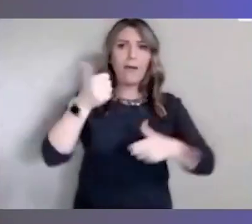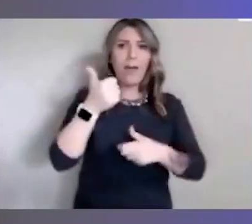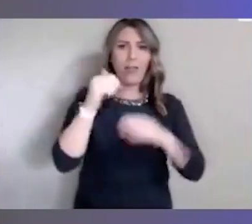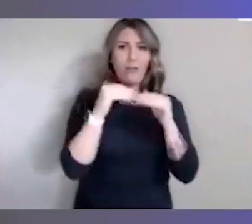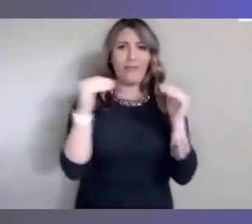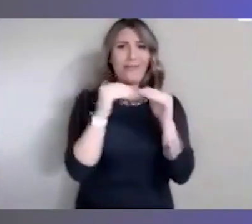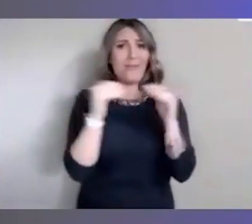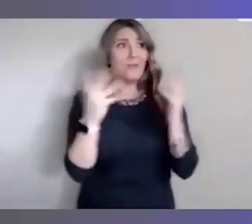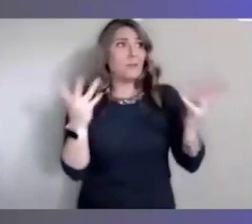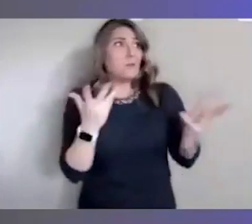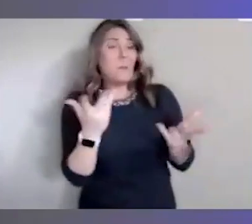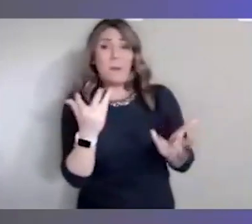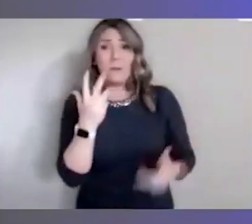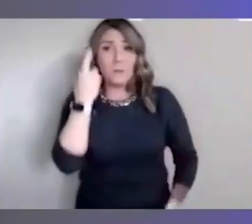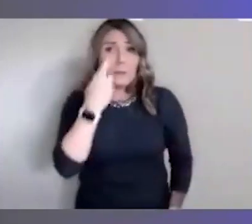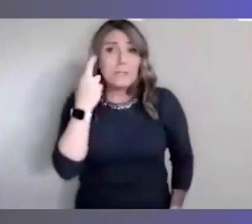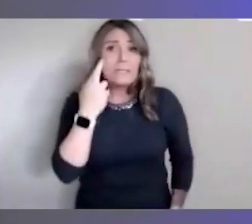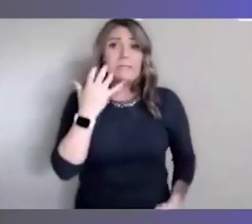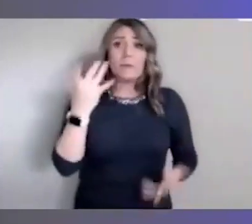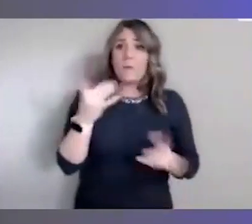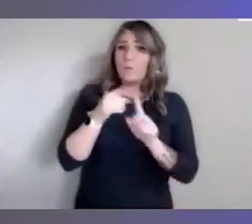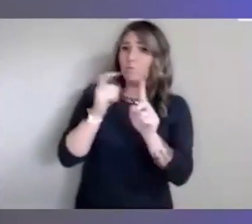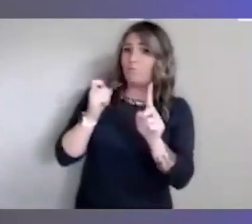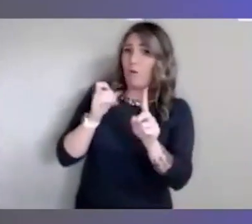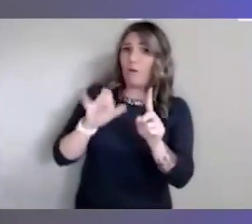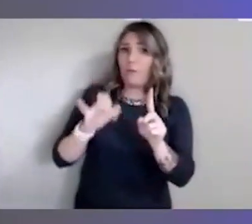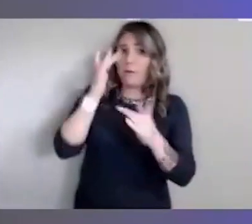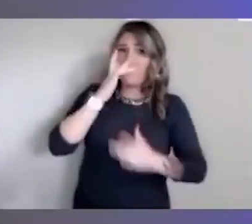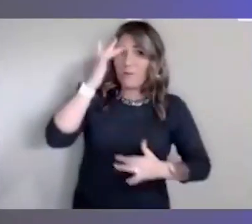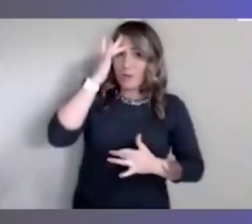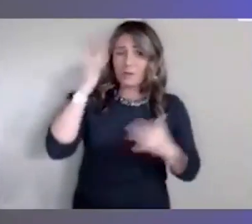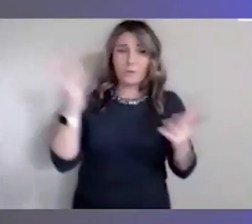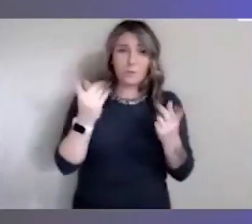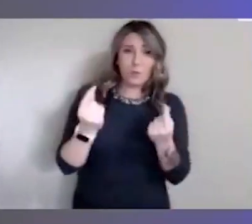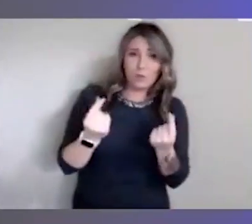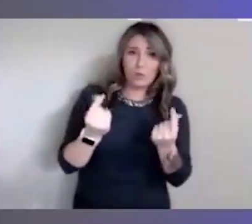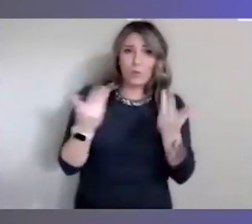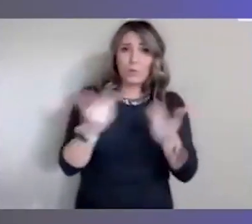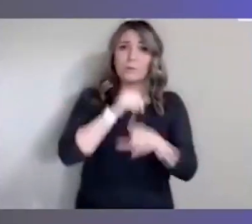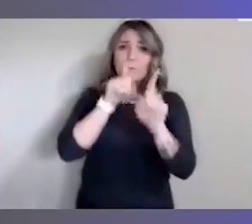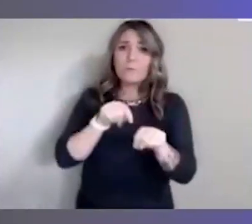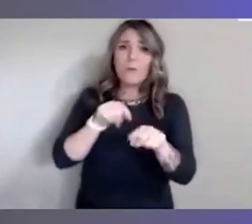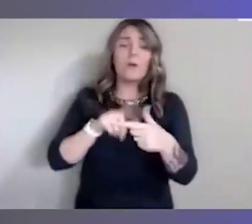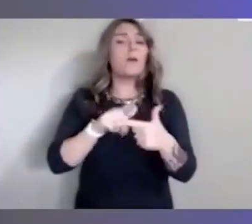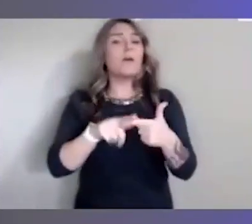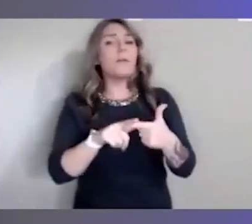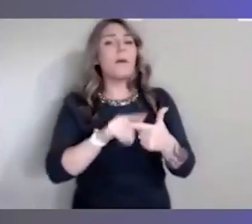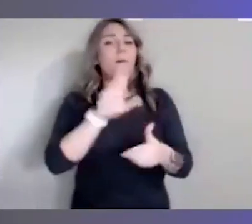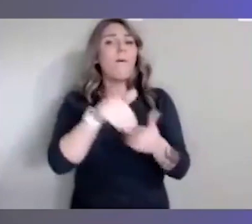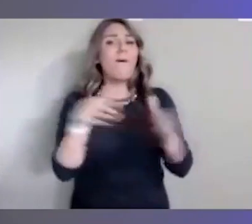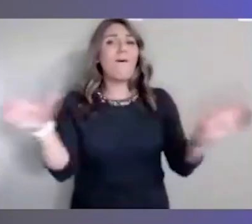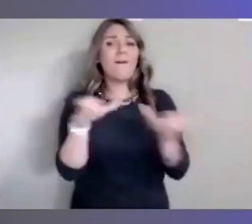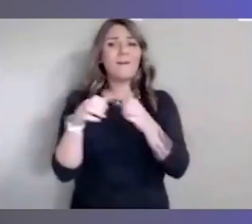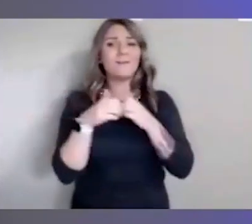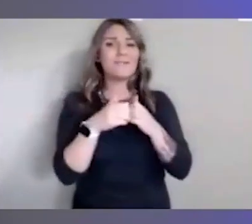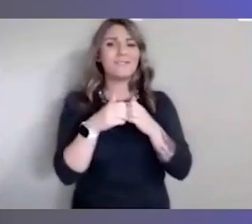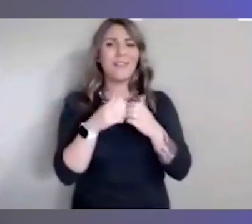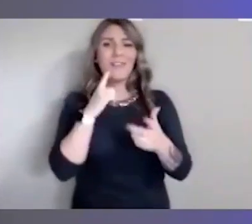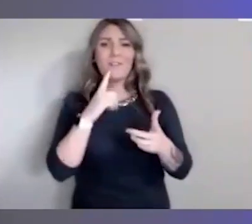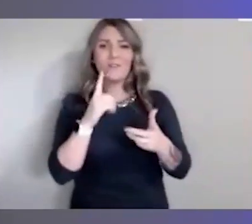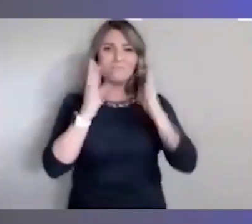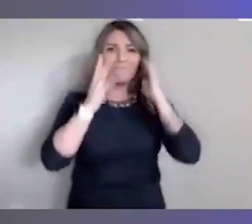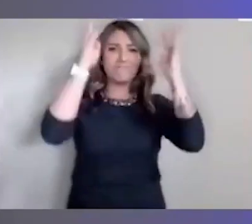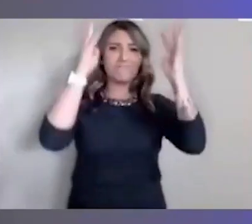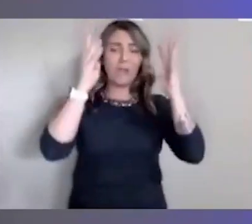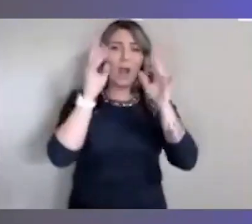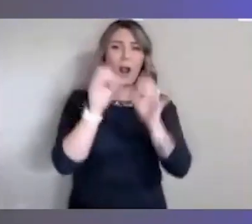this virus, what is it doing, what do we need to do to response to it, and let's all come together to craft a common